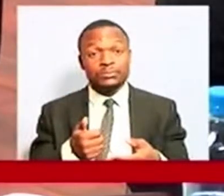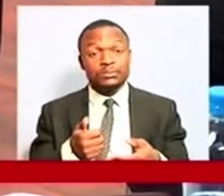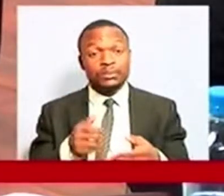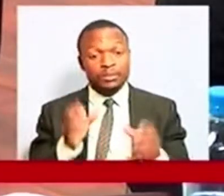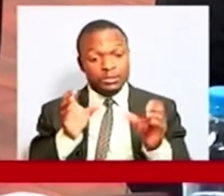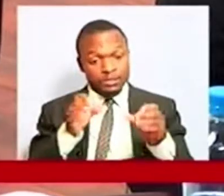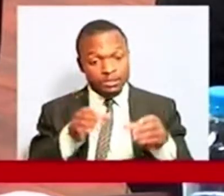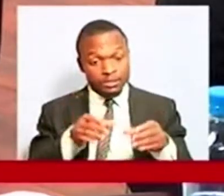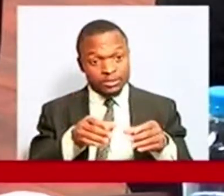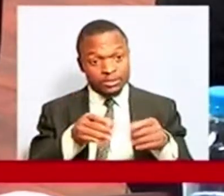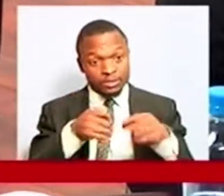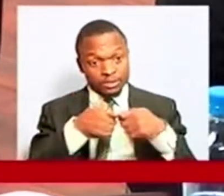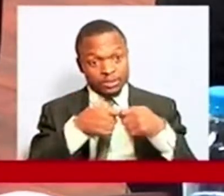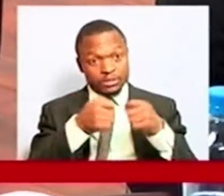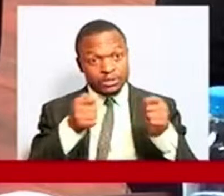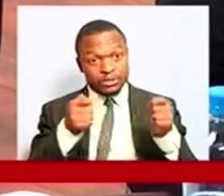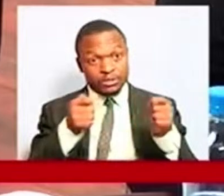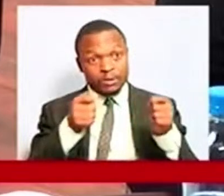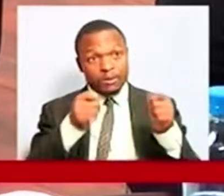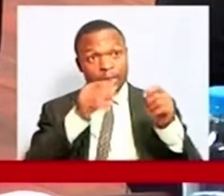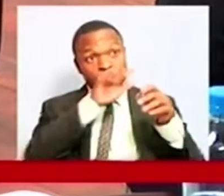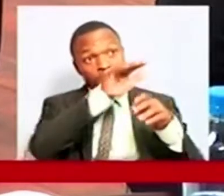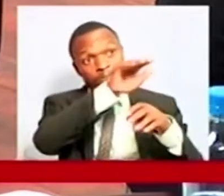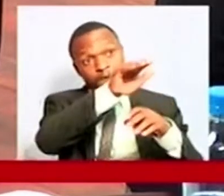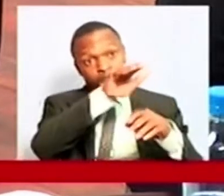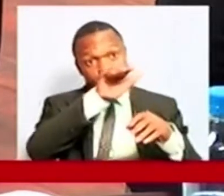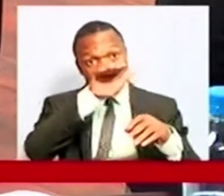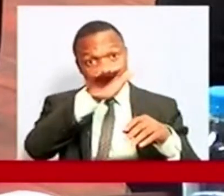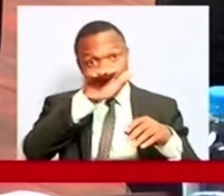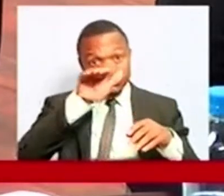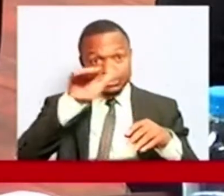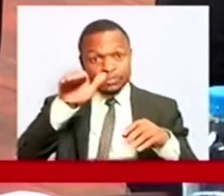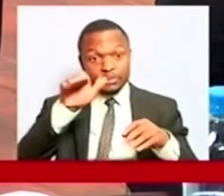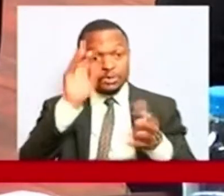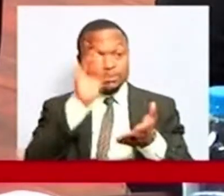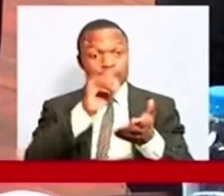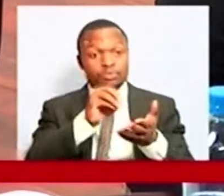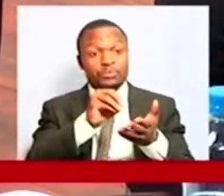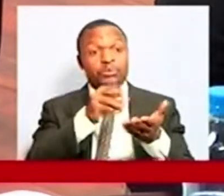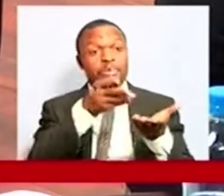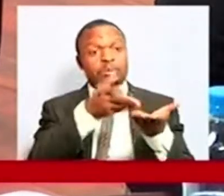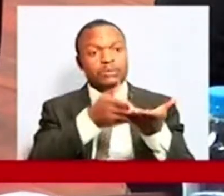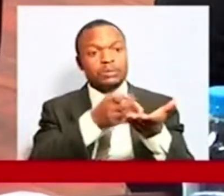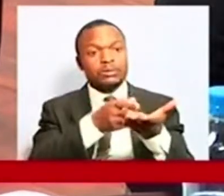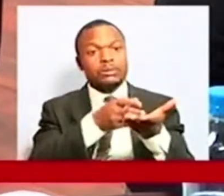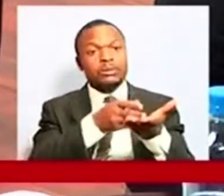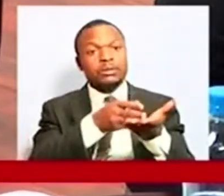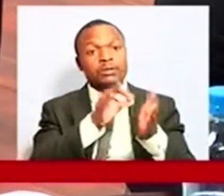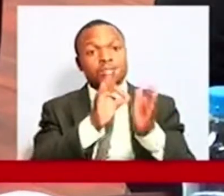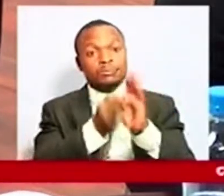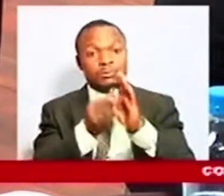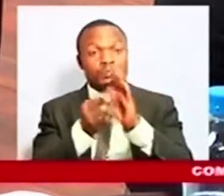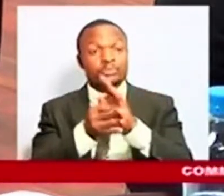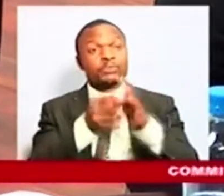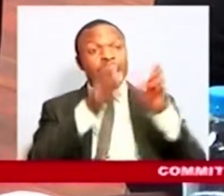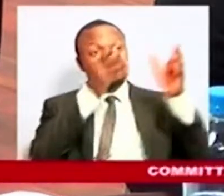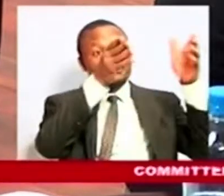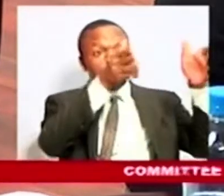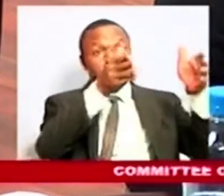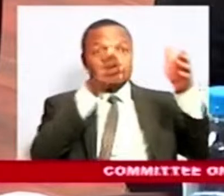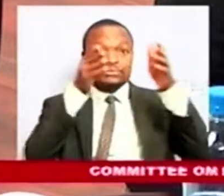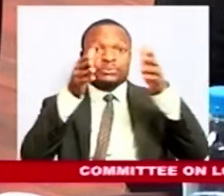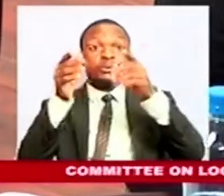were filing these documents under engineering. And that has since been corrected. We now have filing cabinets that can be